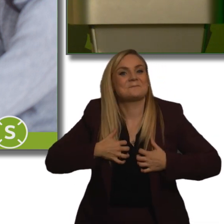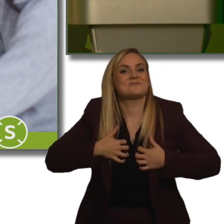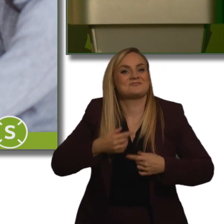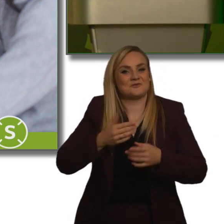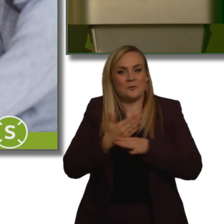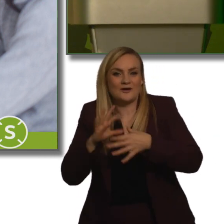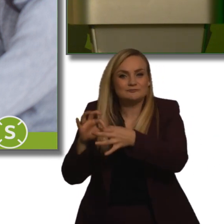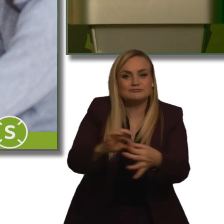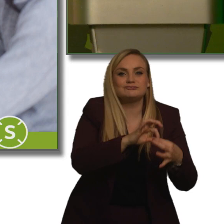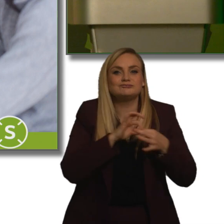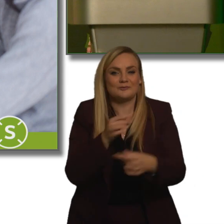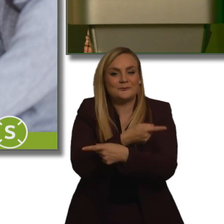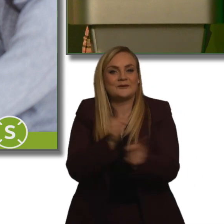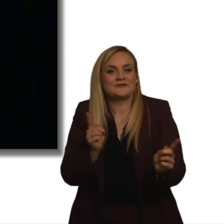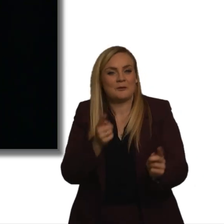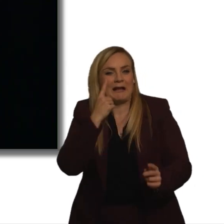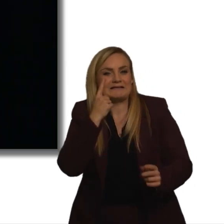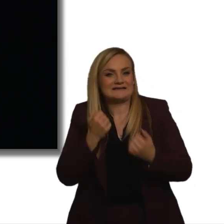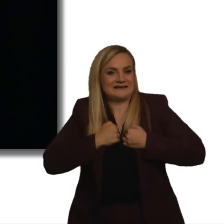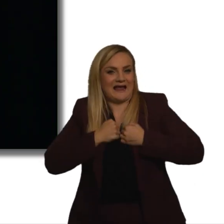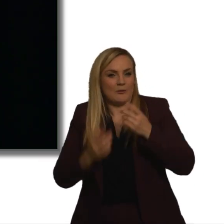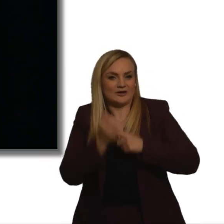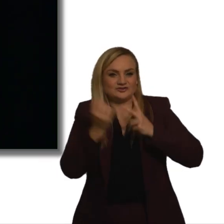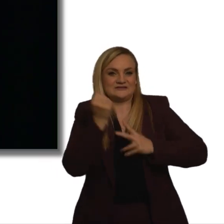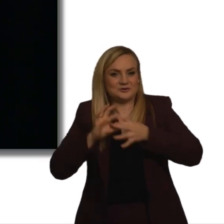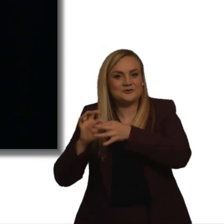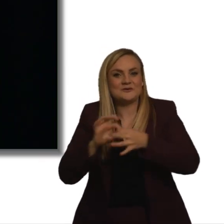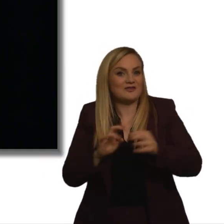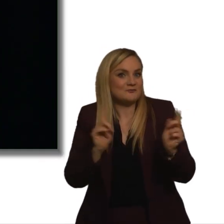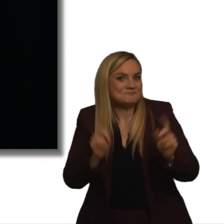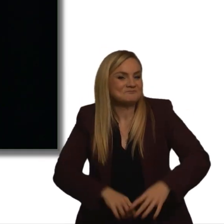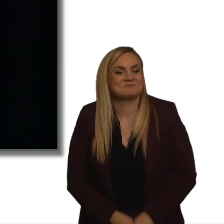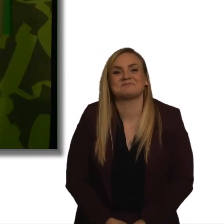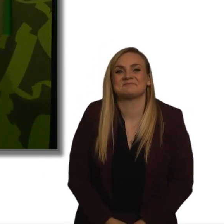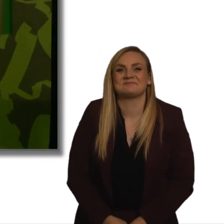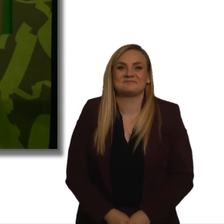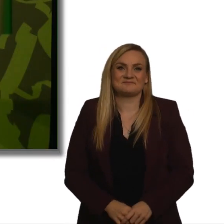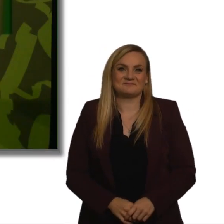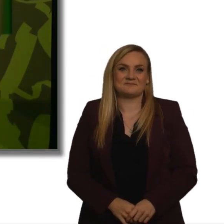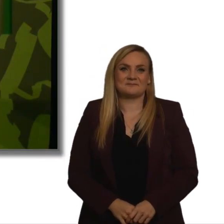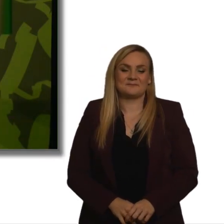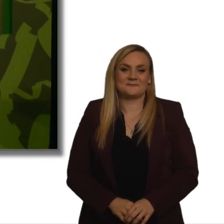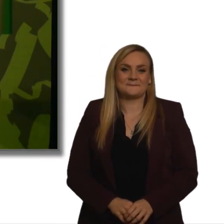you and excited to see what we'll achieve together. Thank you.